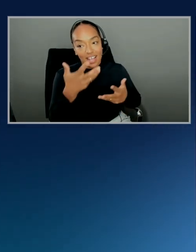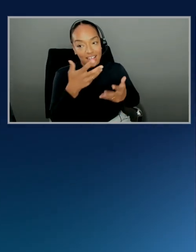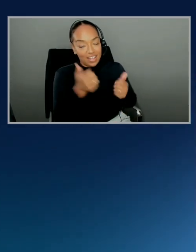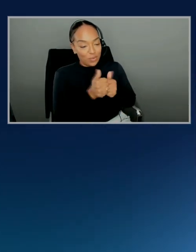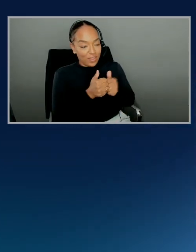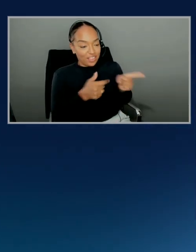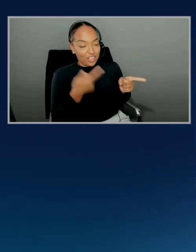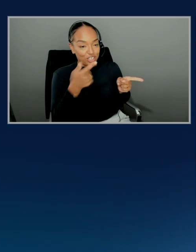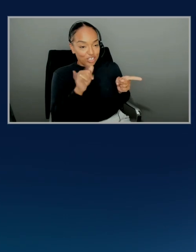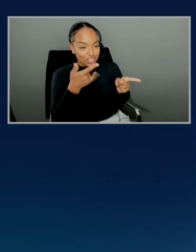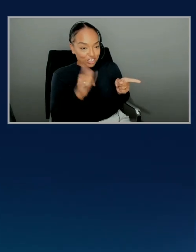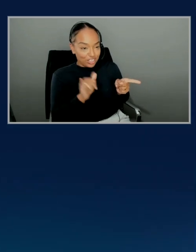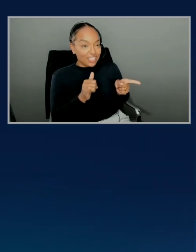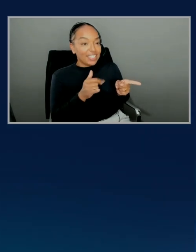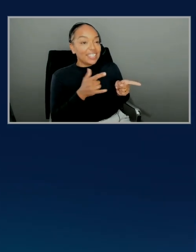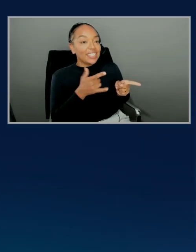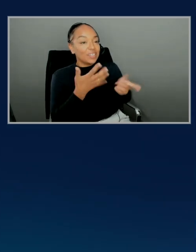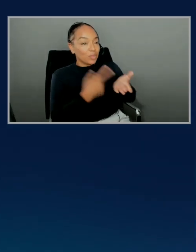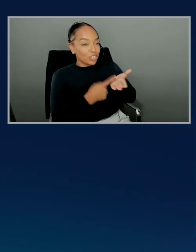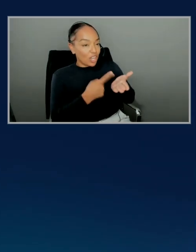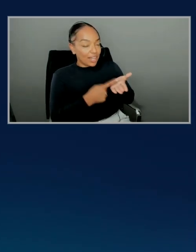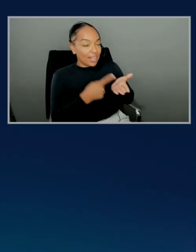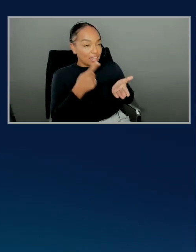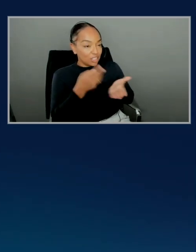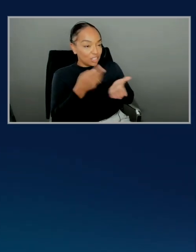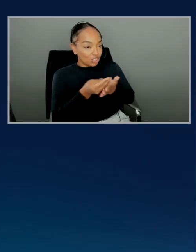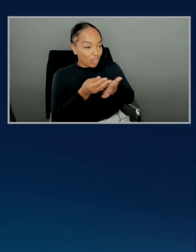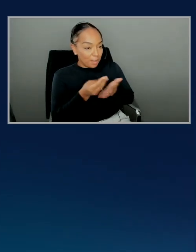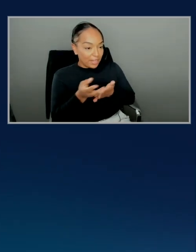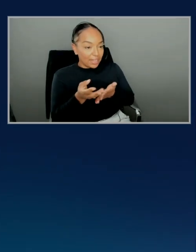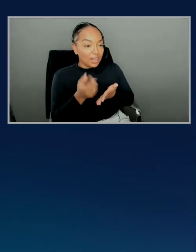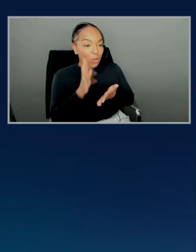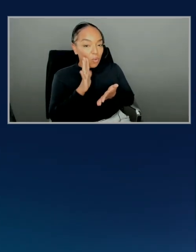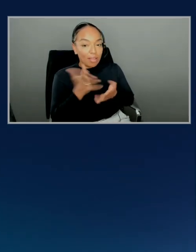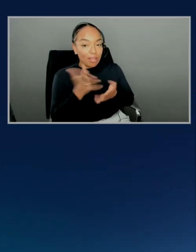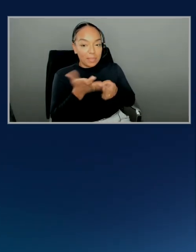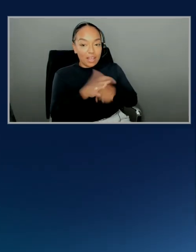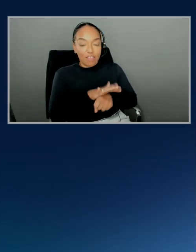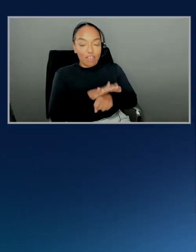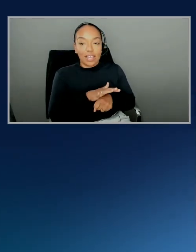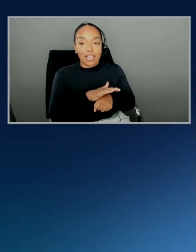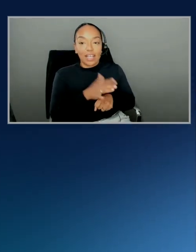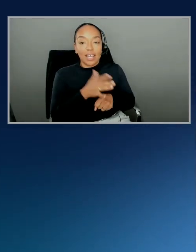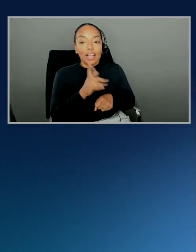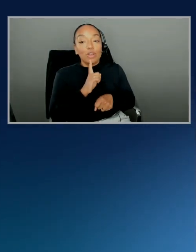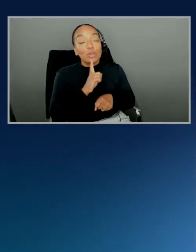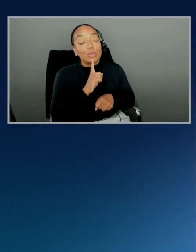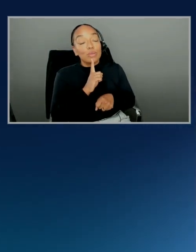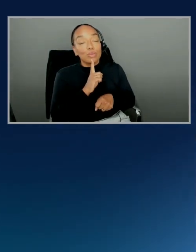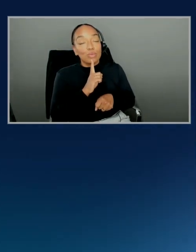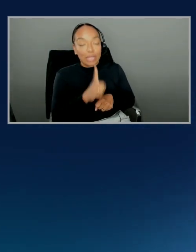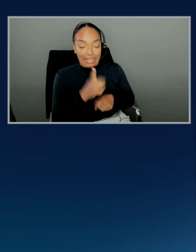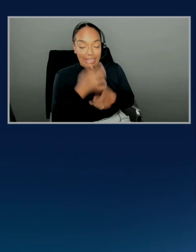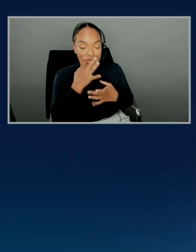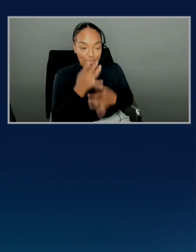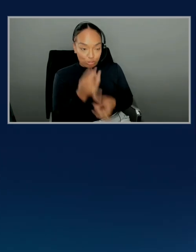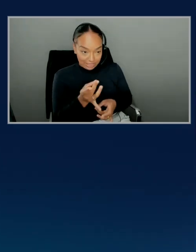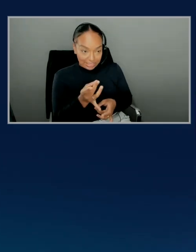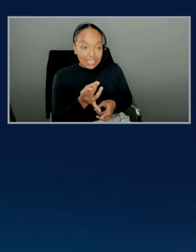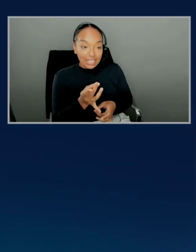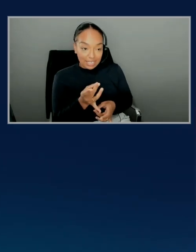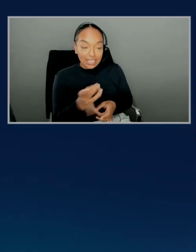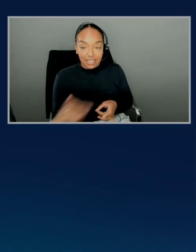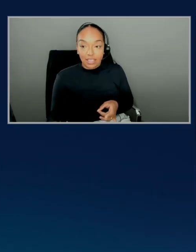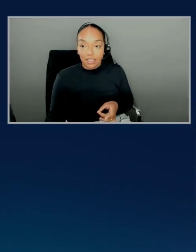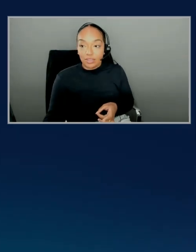again, talking shop, and I understand we're going to be covering something pretty interesting. I understand that we are going